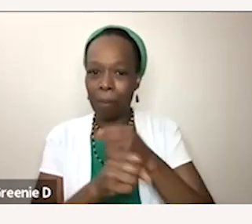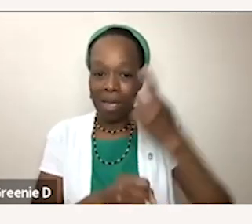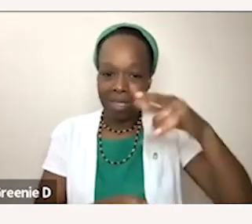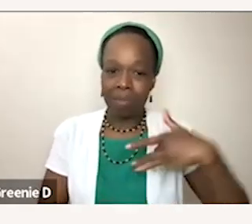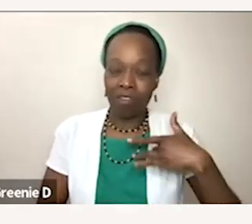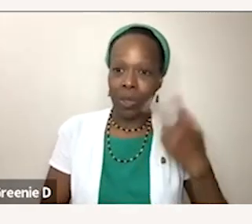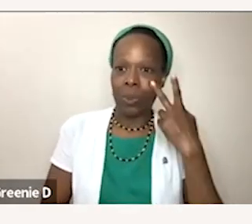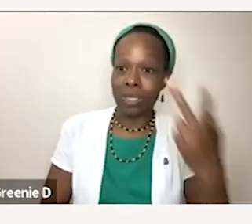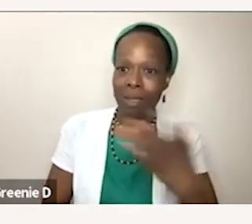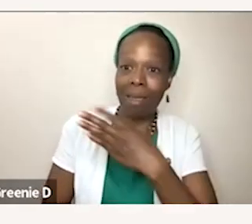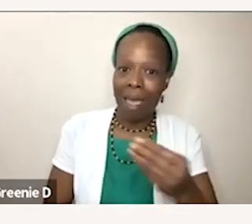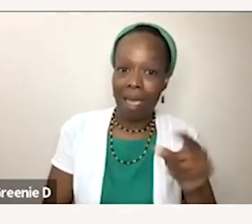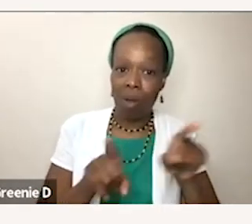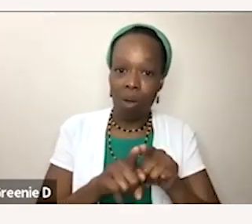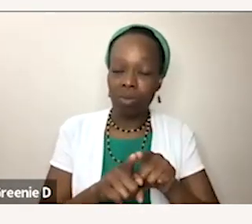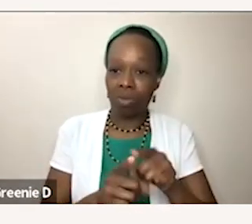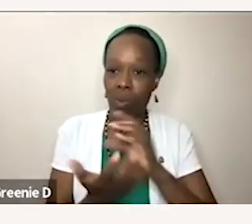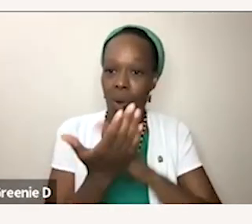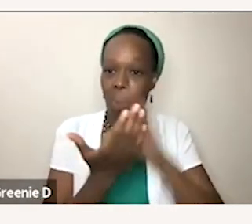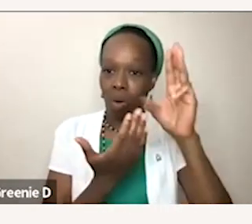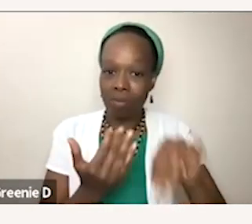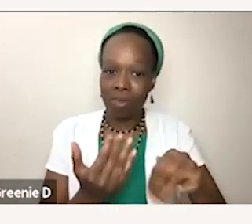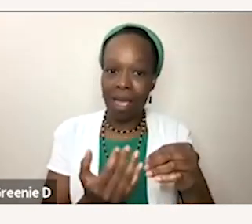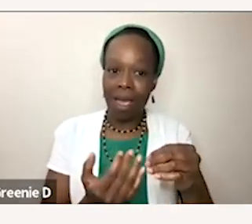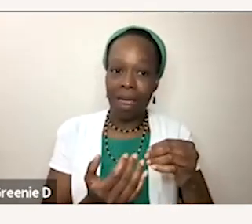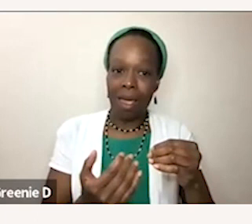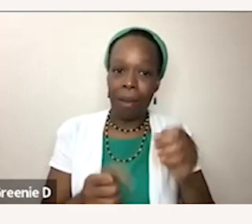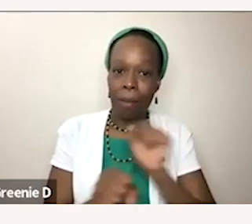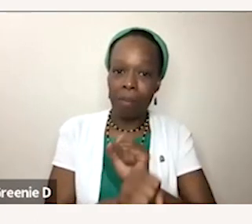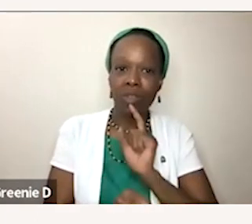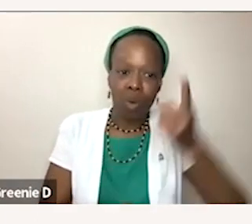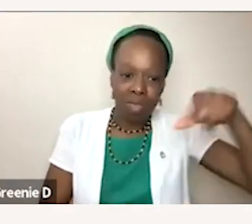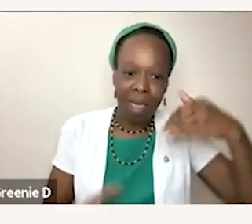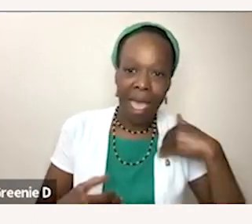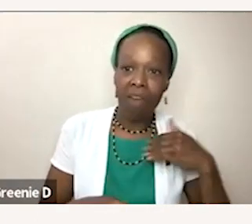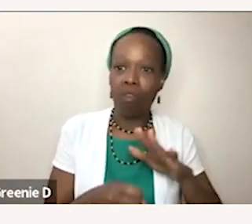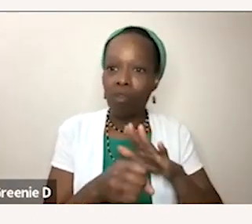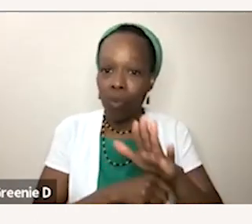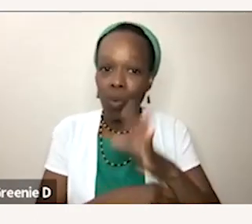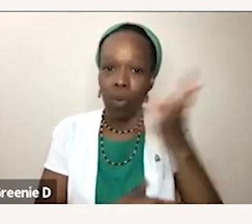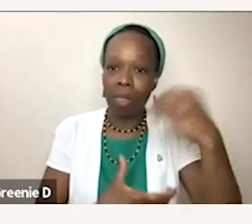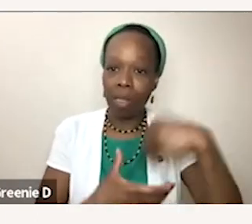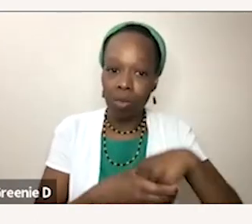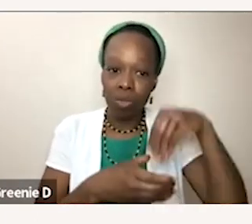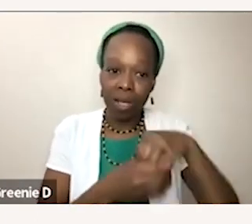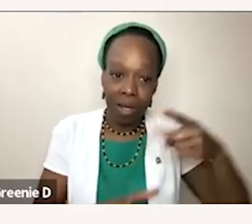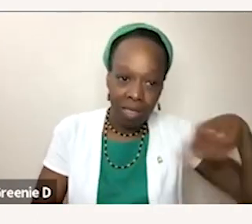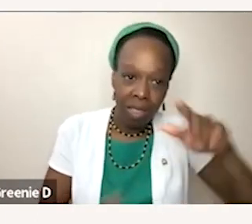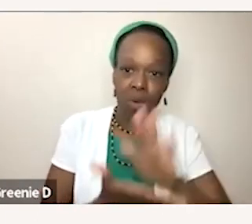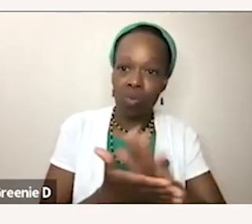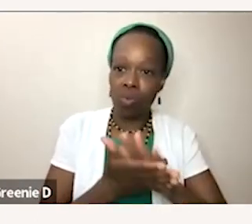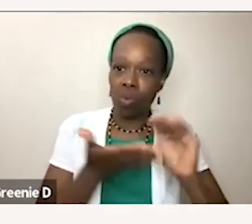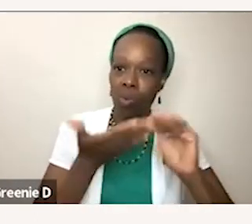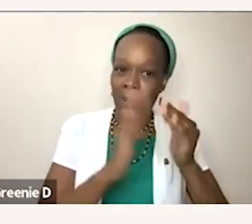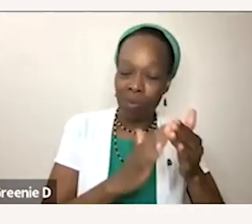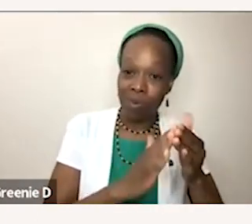help ensure their full inclusion in their school community. So we thank y'all so